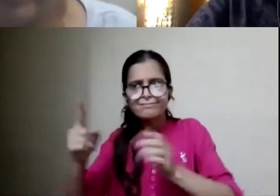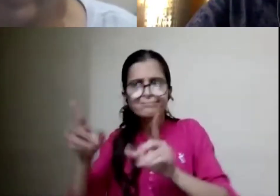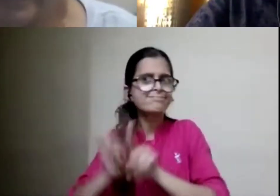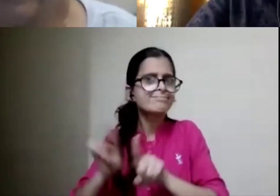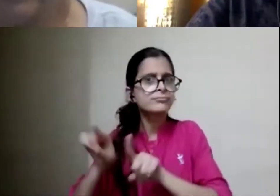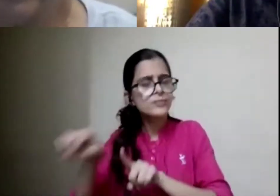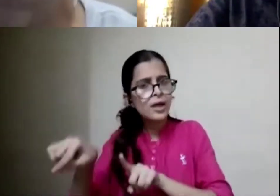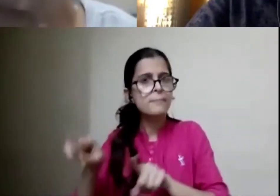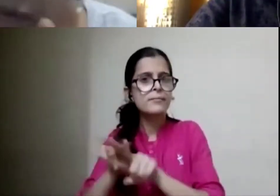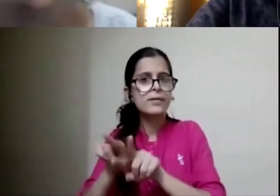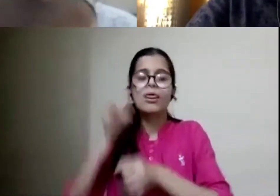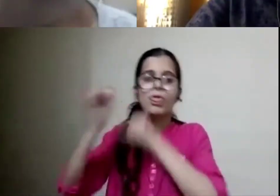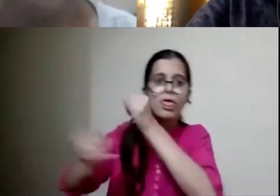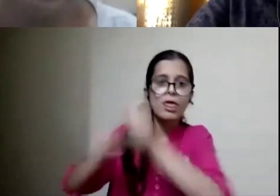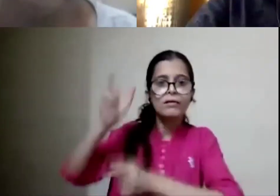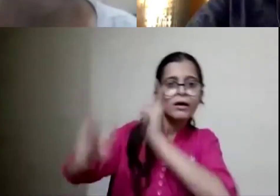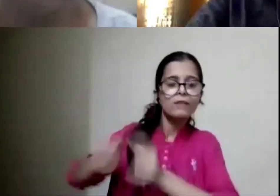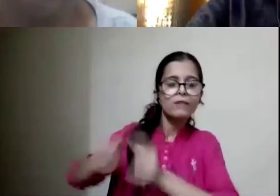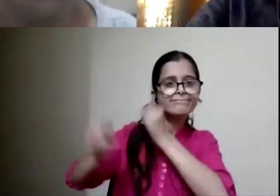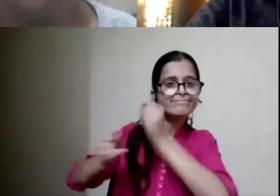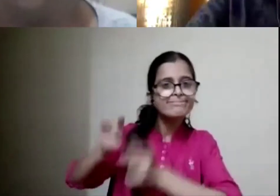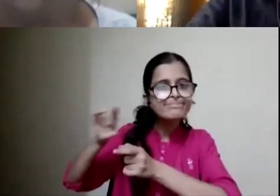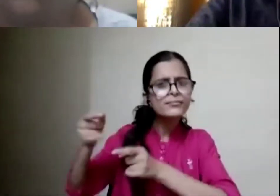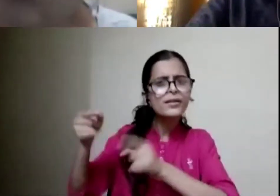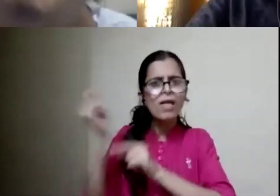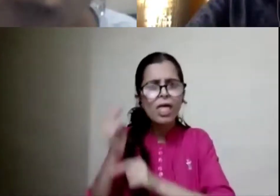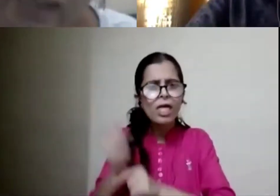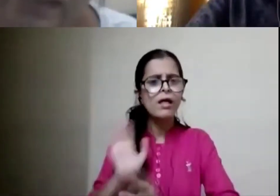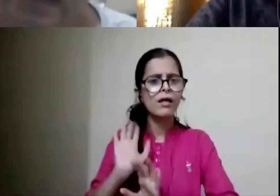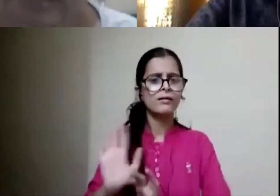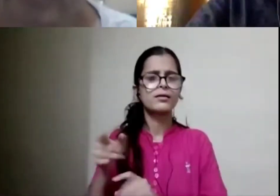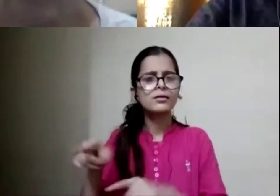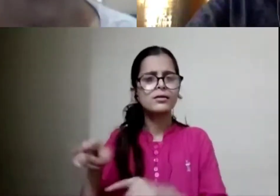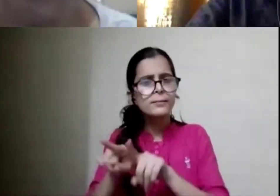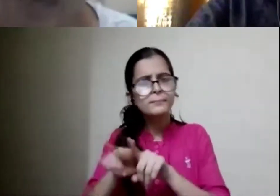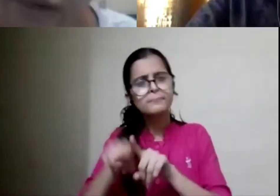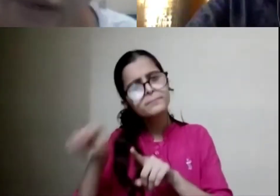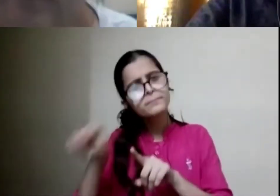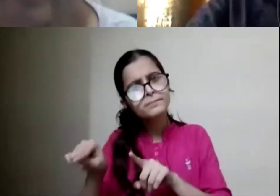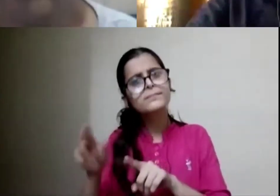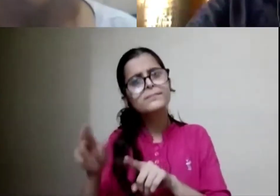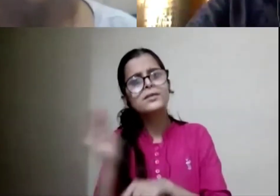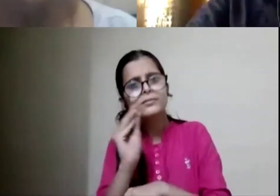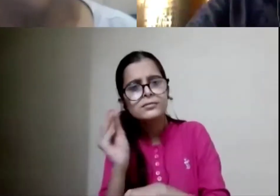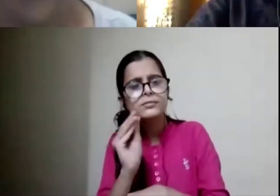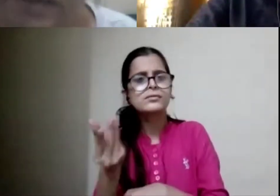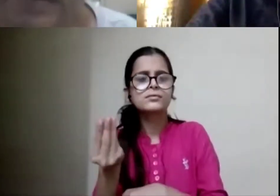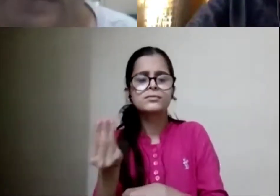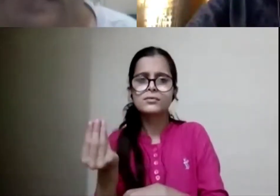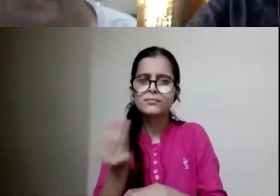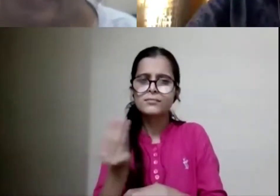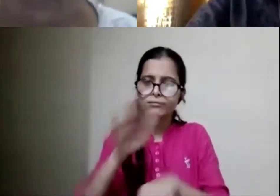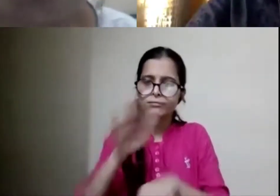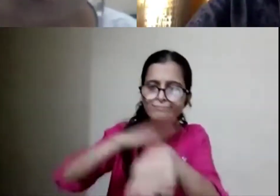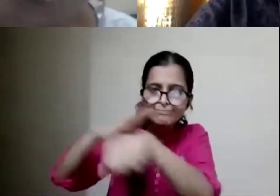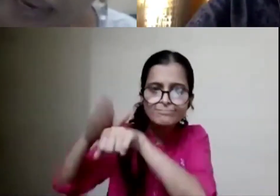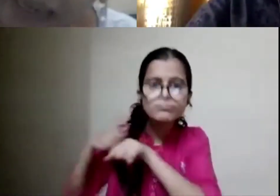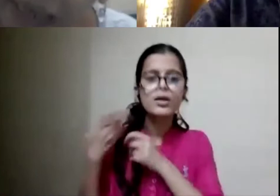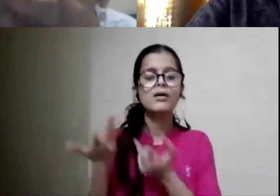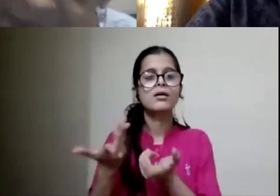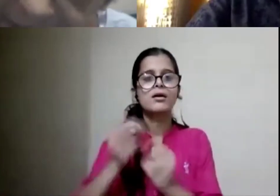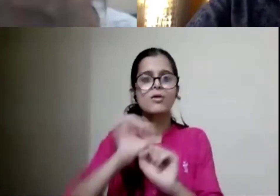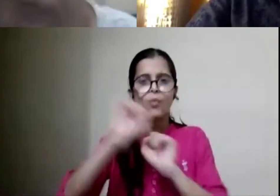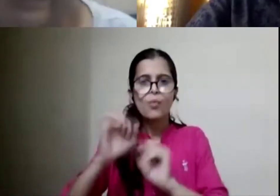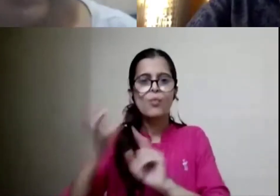can be critiqued is through the kind of theorizing, the sort of narratives, the sort of experiences which you find